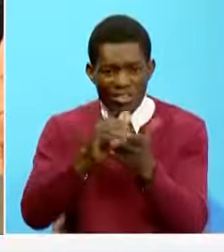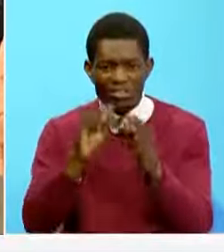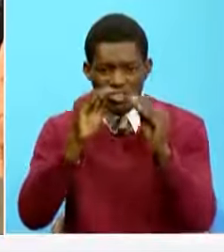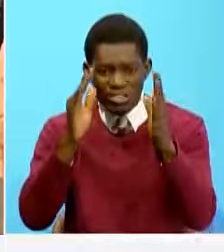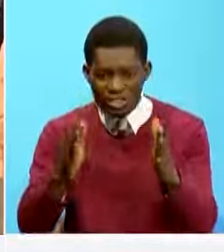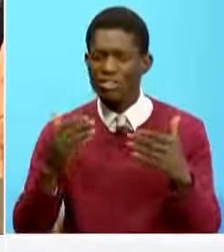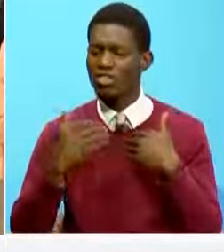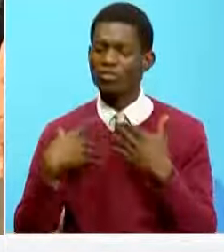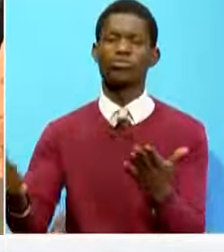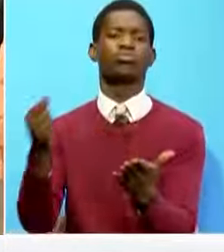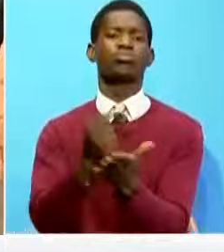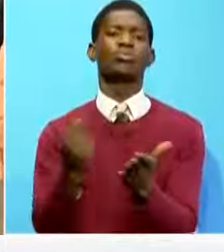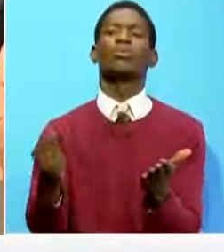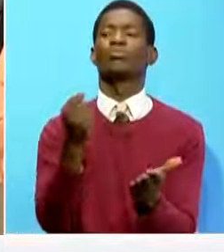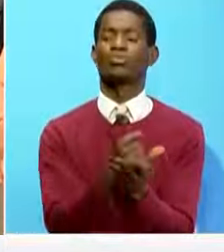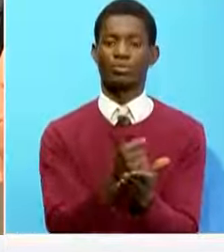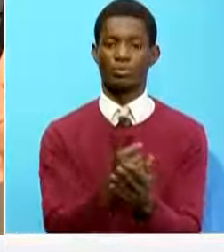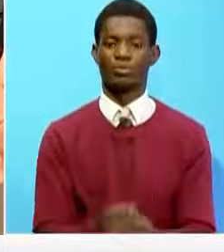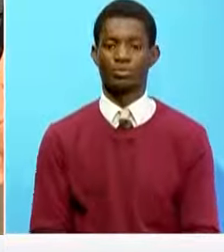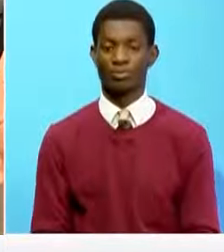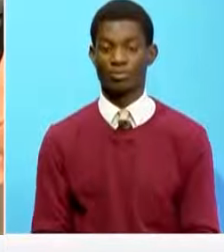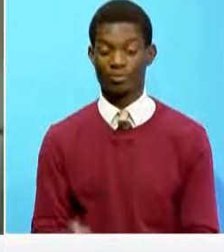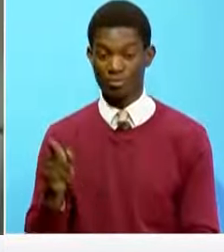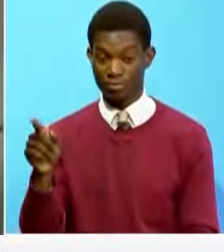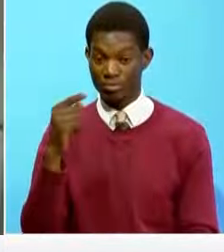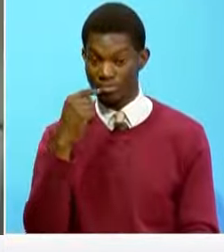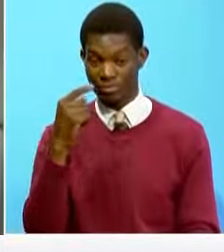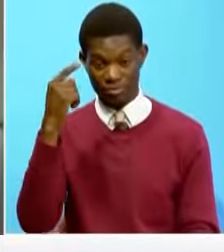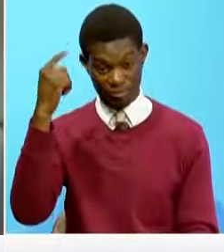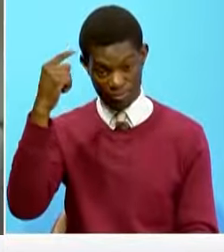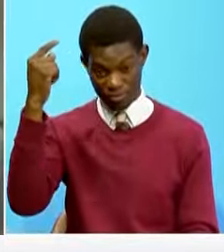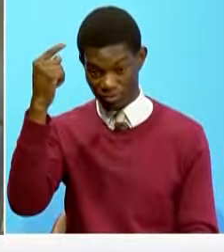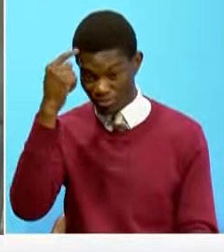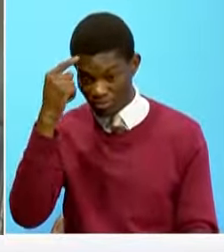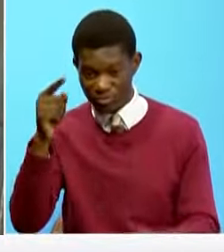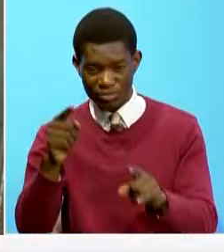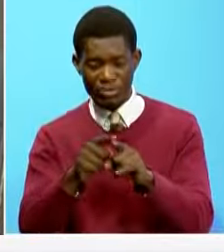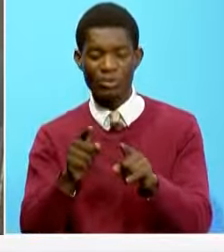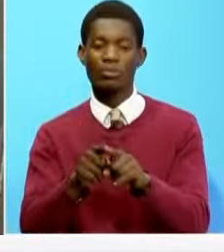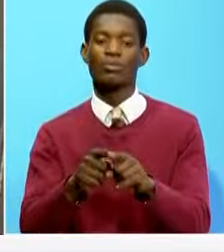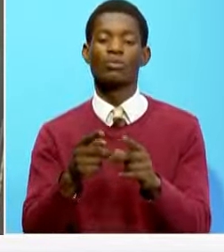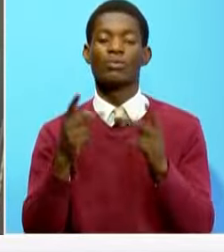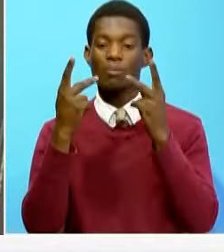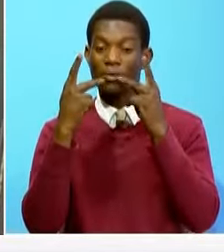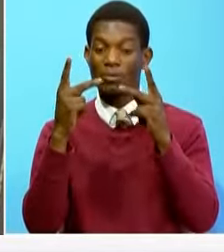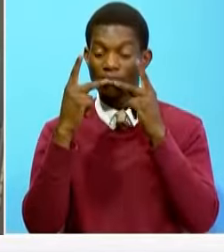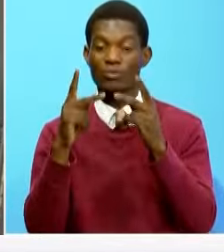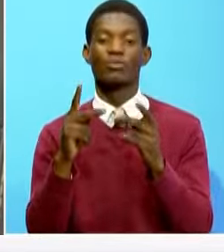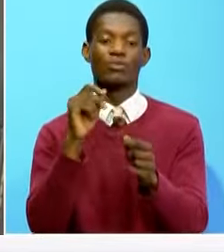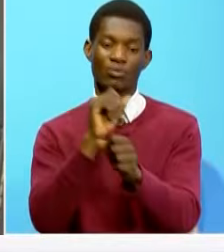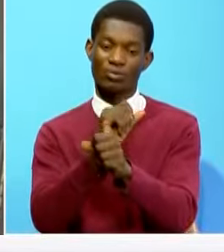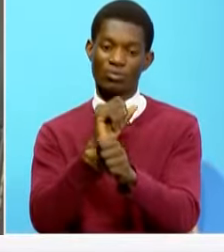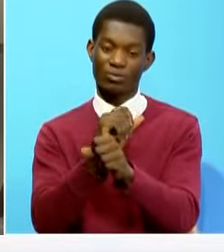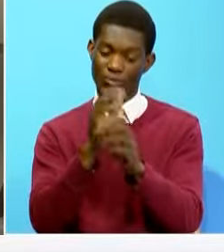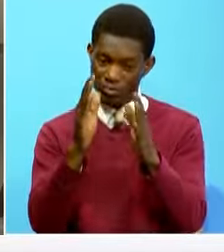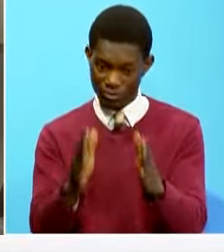Mr. Chilembo also said government has prioritized recruitment of public workers as a means to improve public service